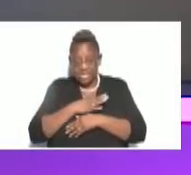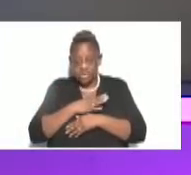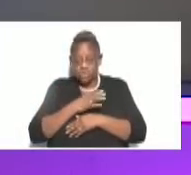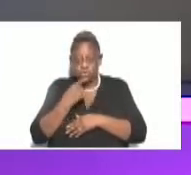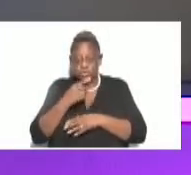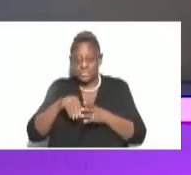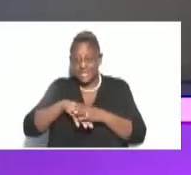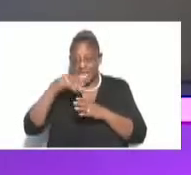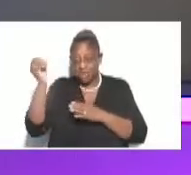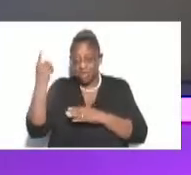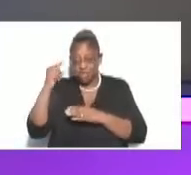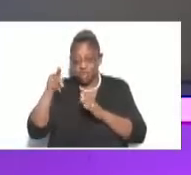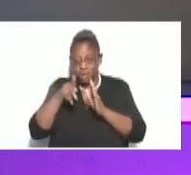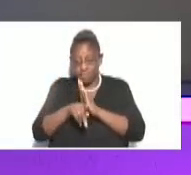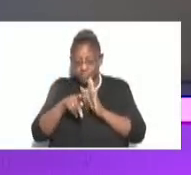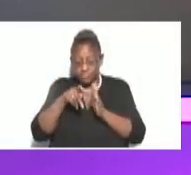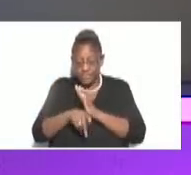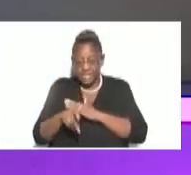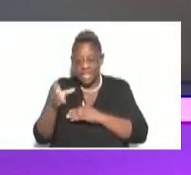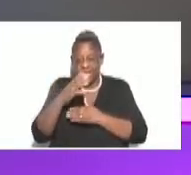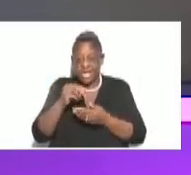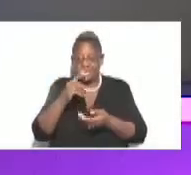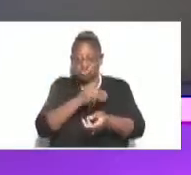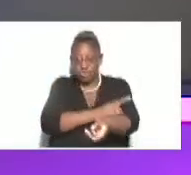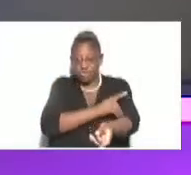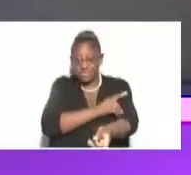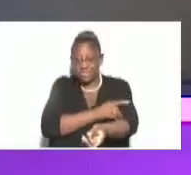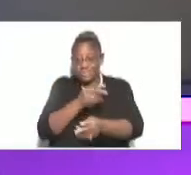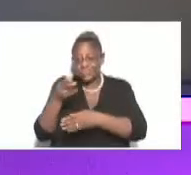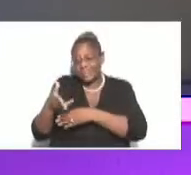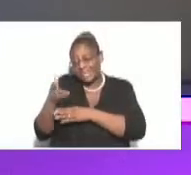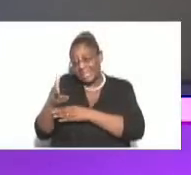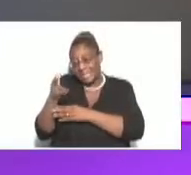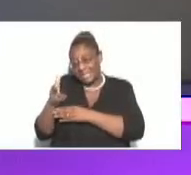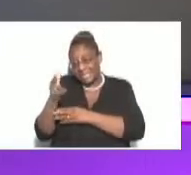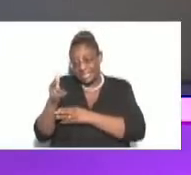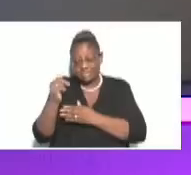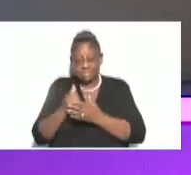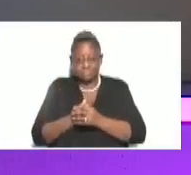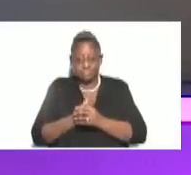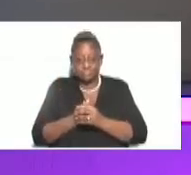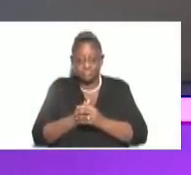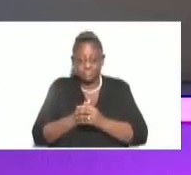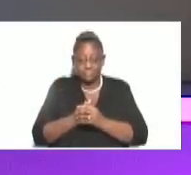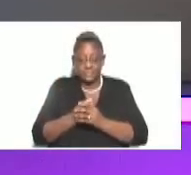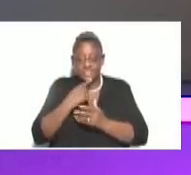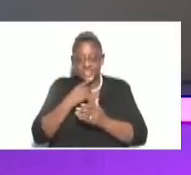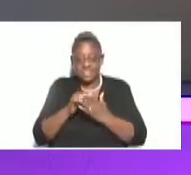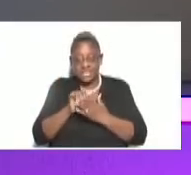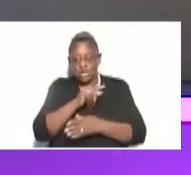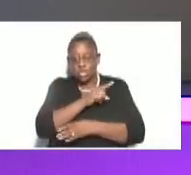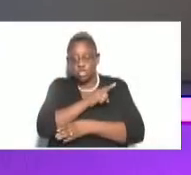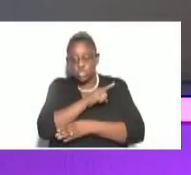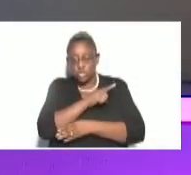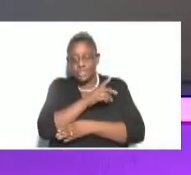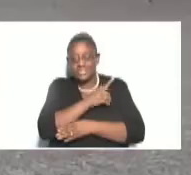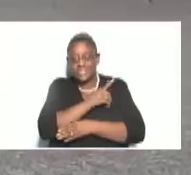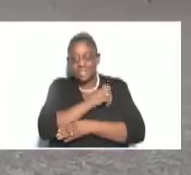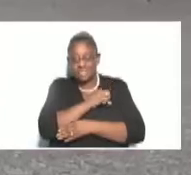on bail for murder and drugs, has been gunned down in an inner city community. Our LaDawn Davis was on the scene for